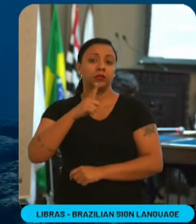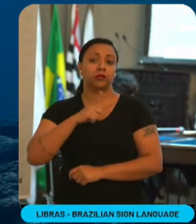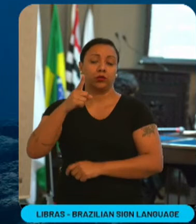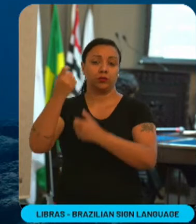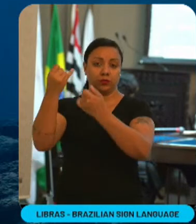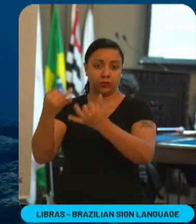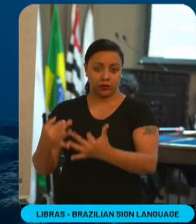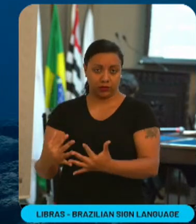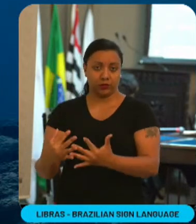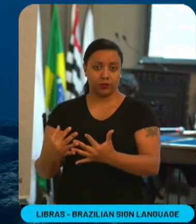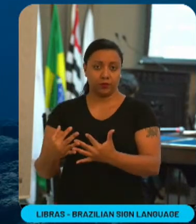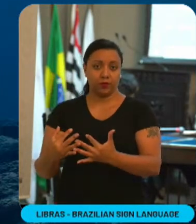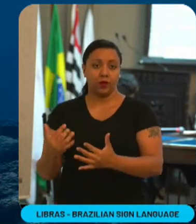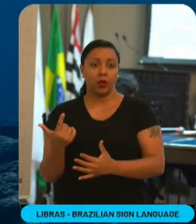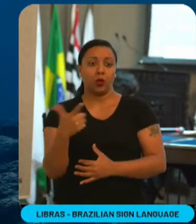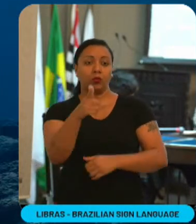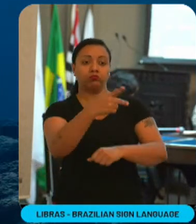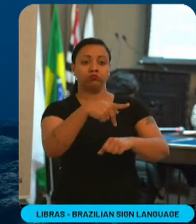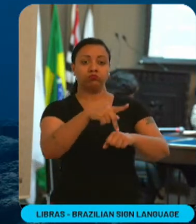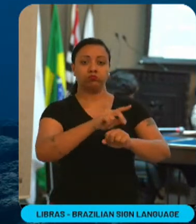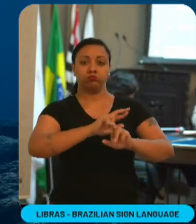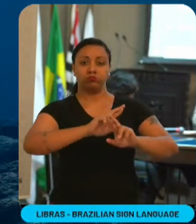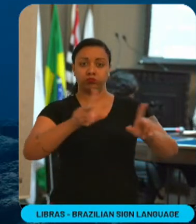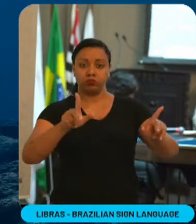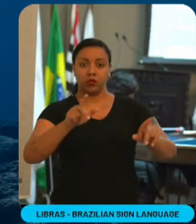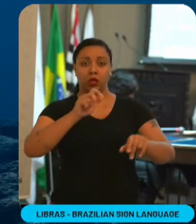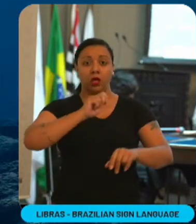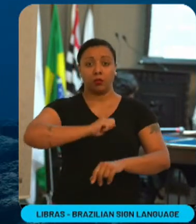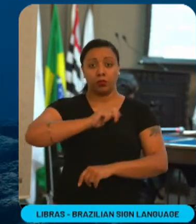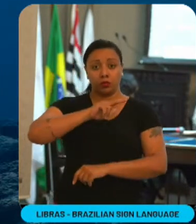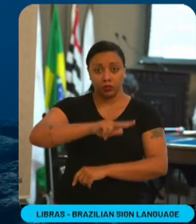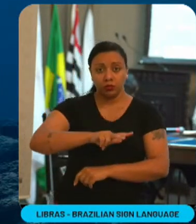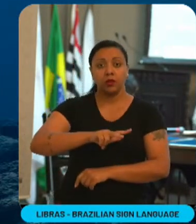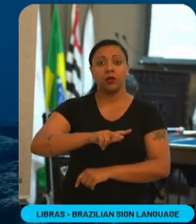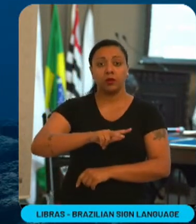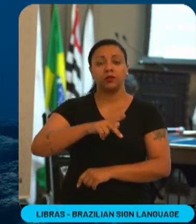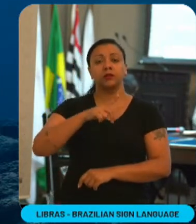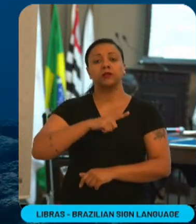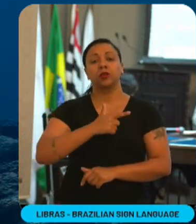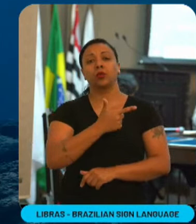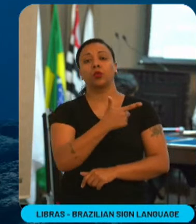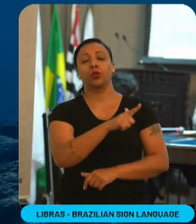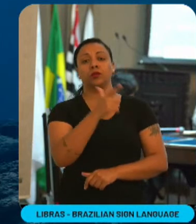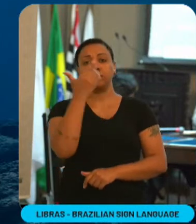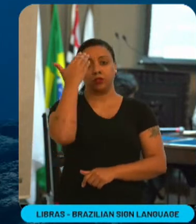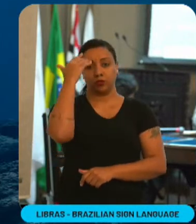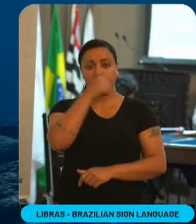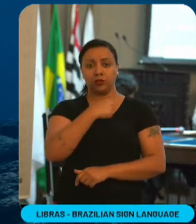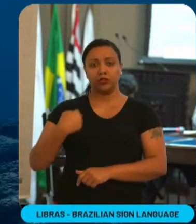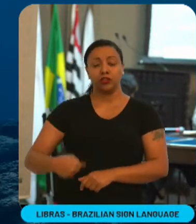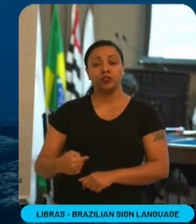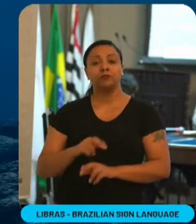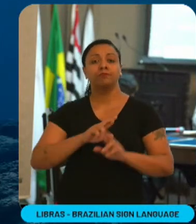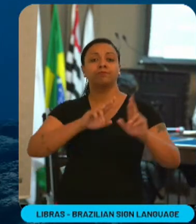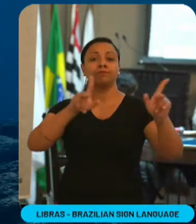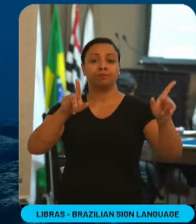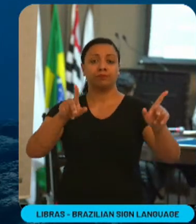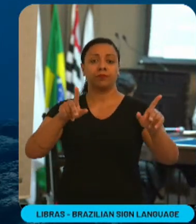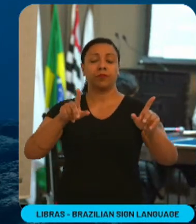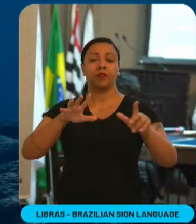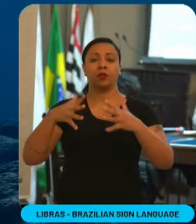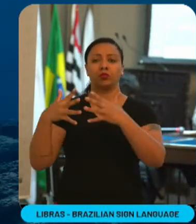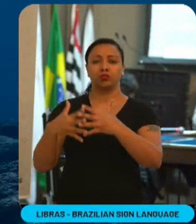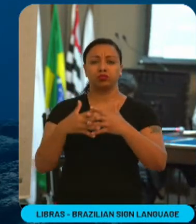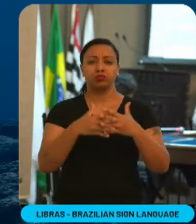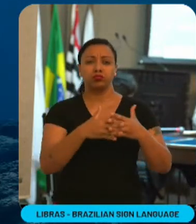blue economy, the United States has one definition, Europe has another, Italy has its own,